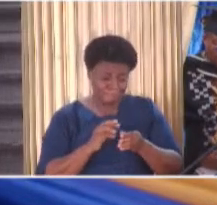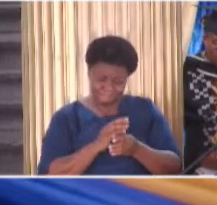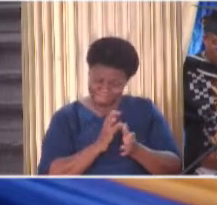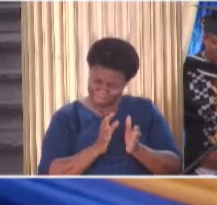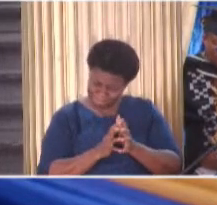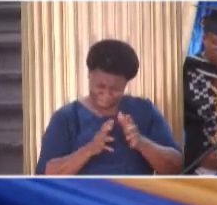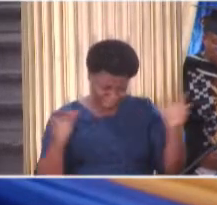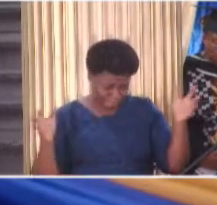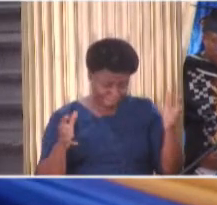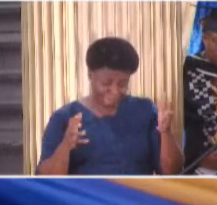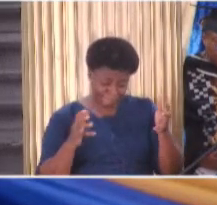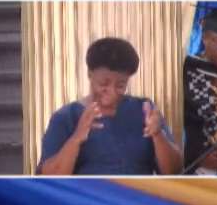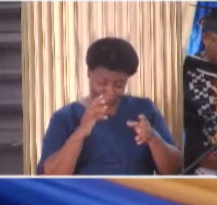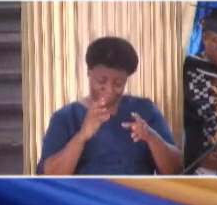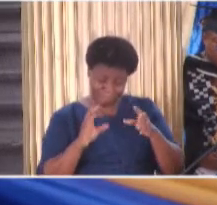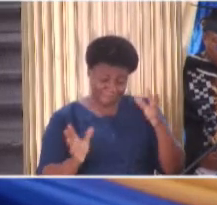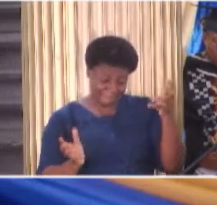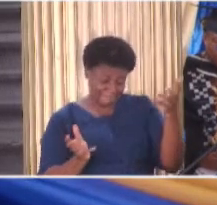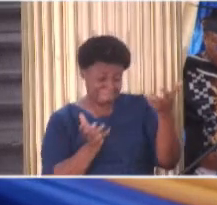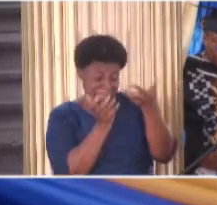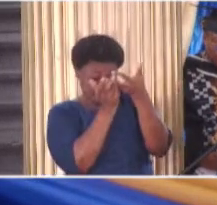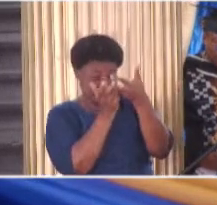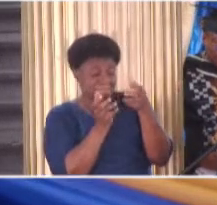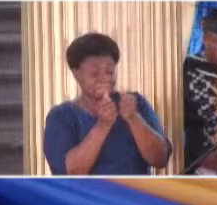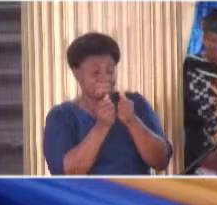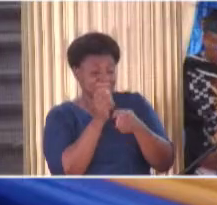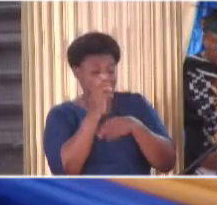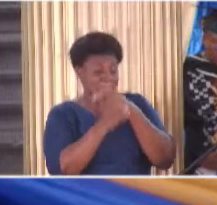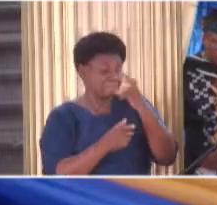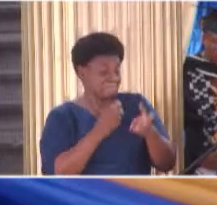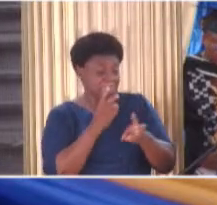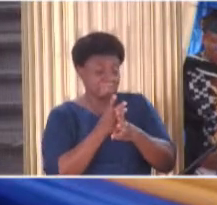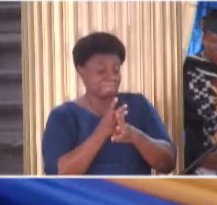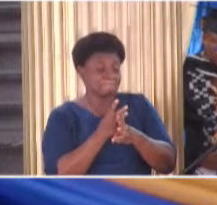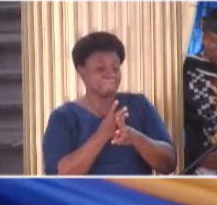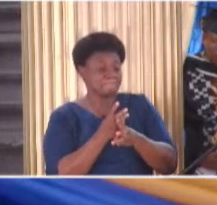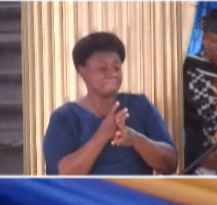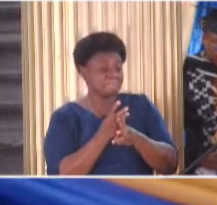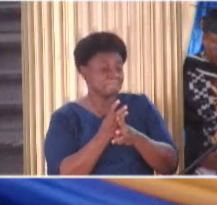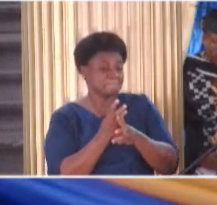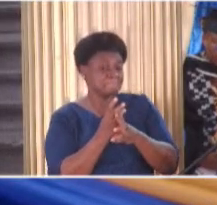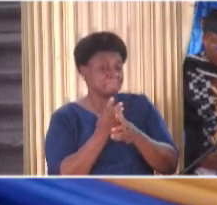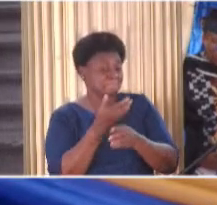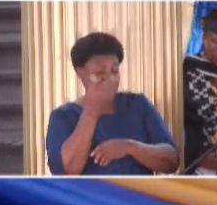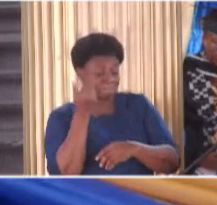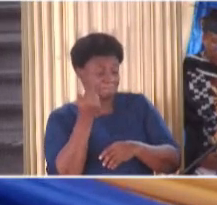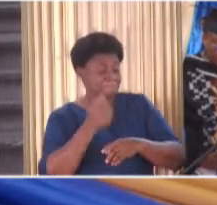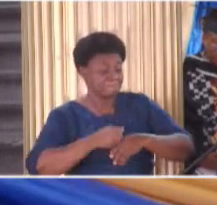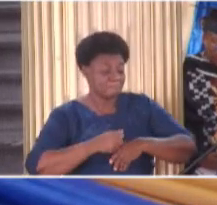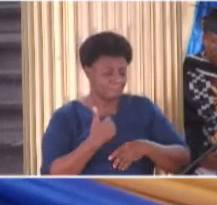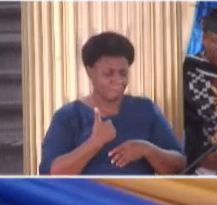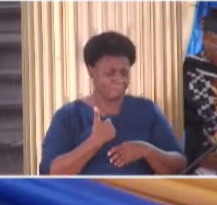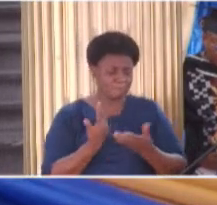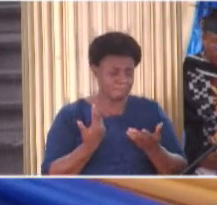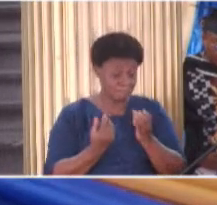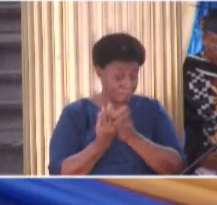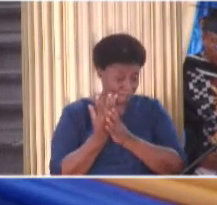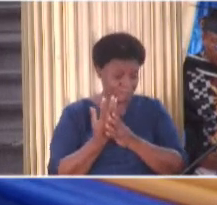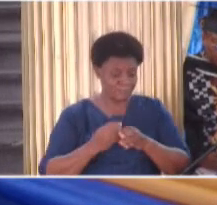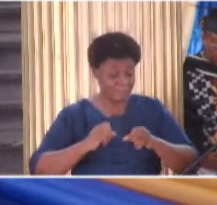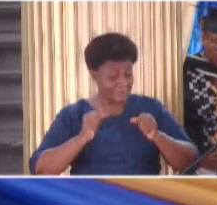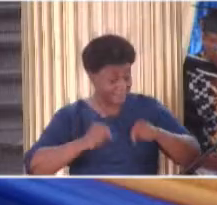global best practices. You must cultivate agility,